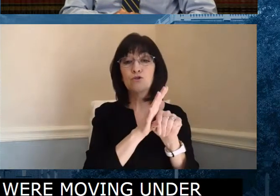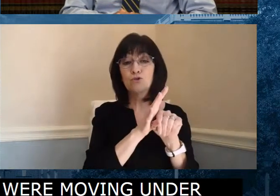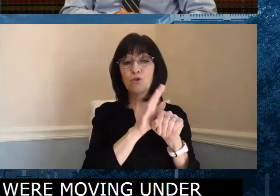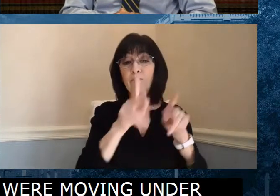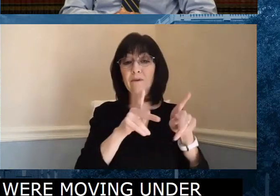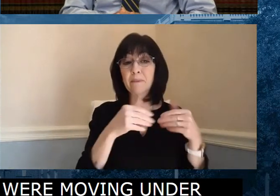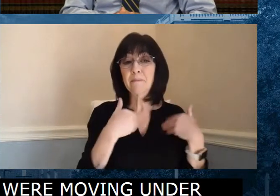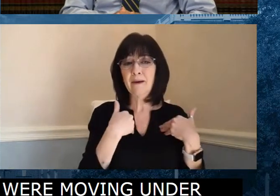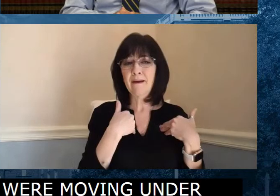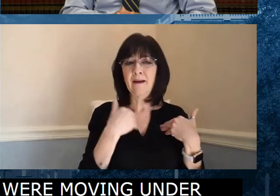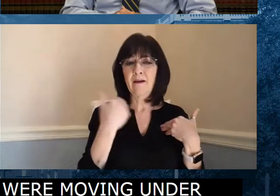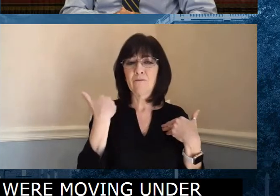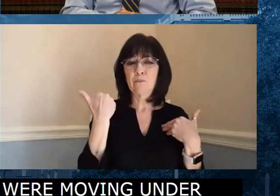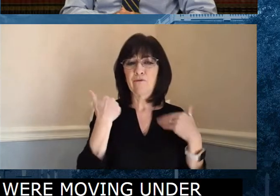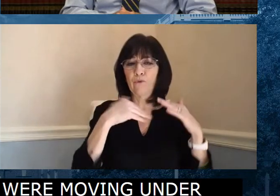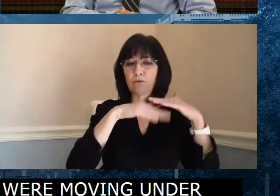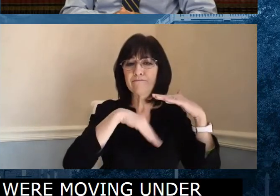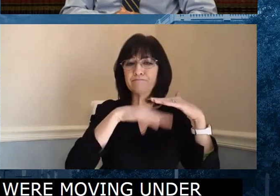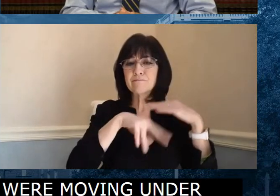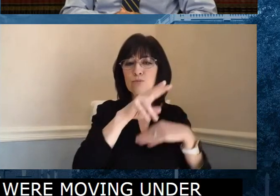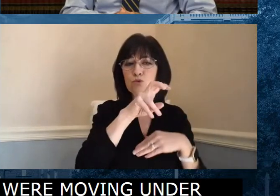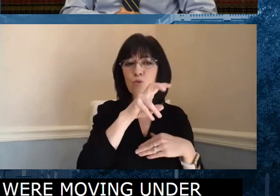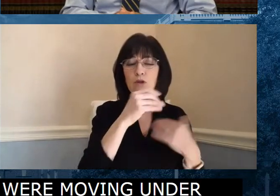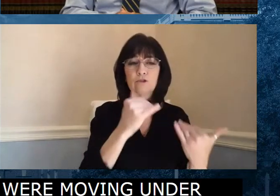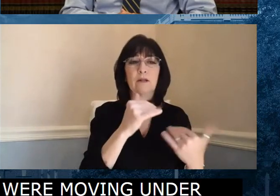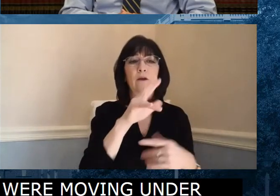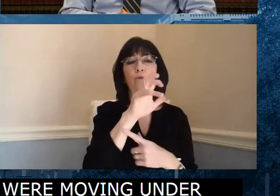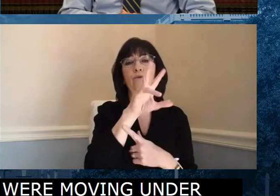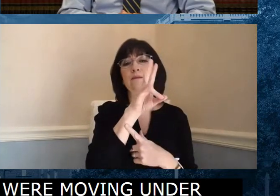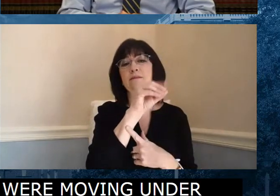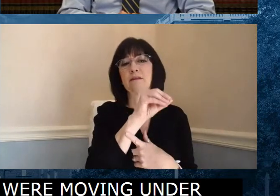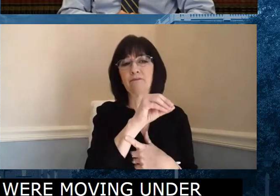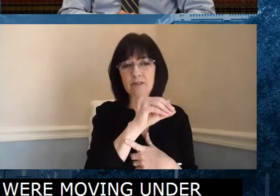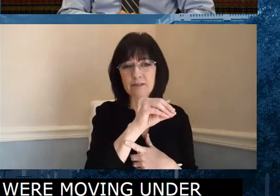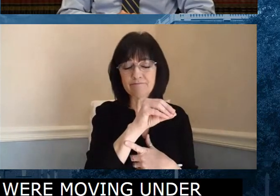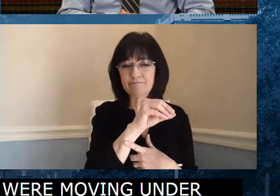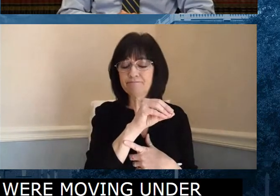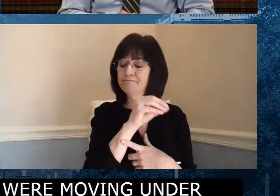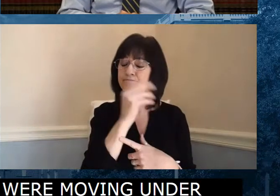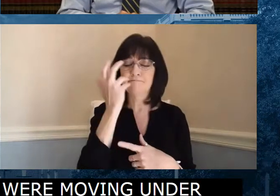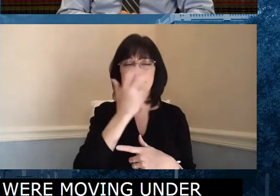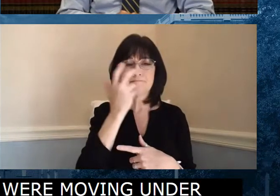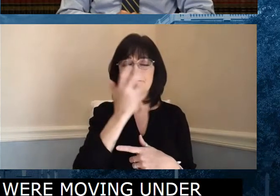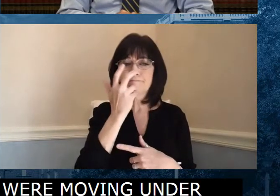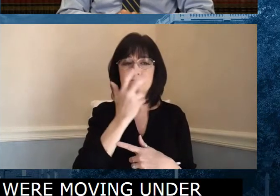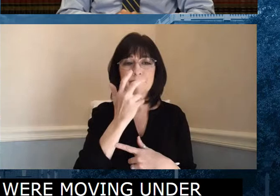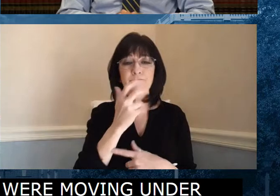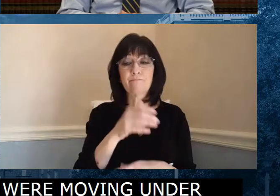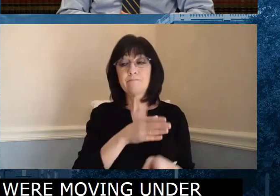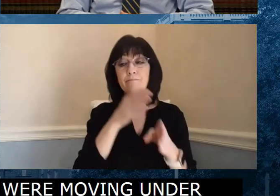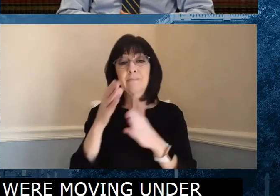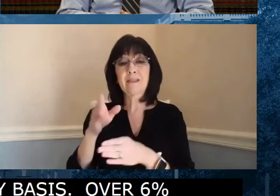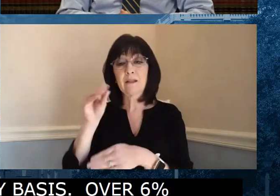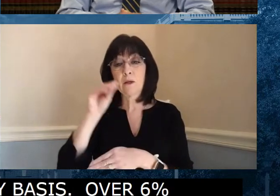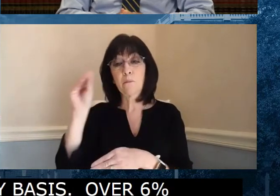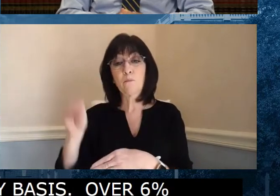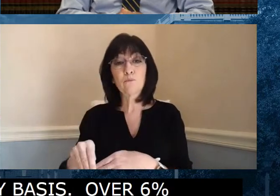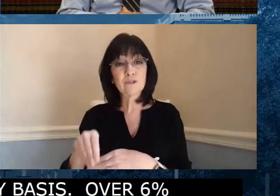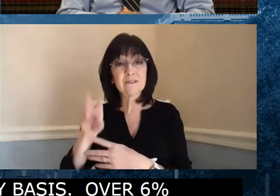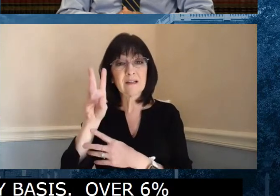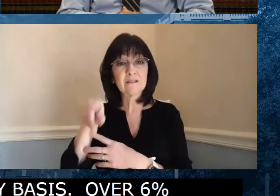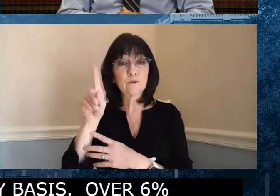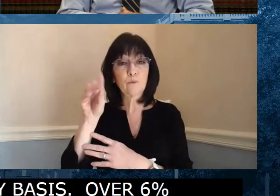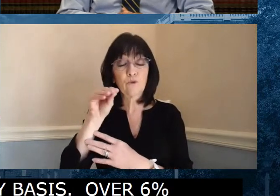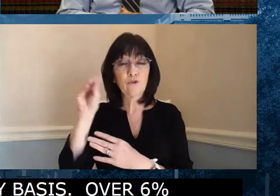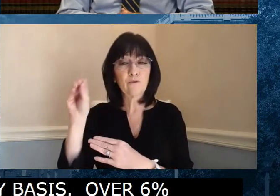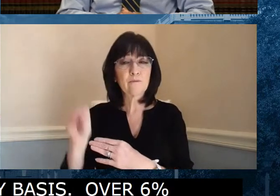back. Over 5% positive now in the number of new cases to the tests that are